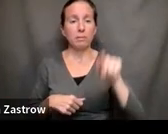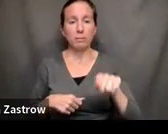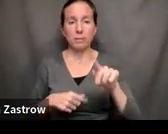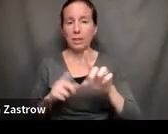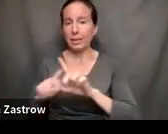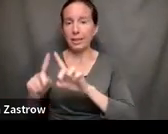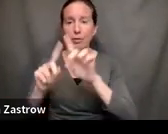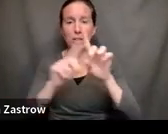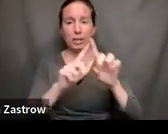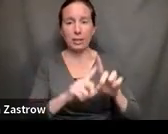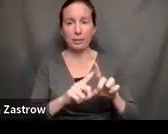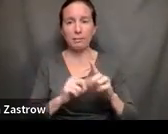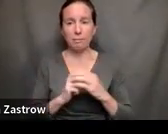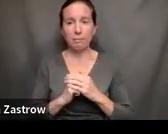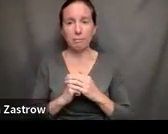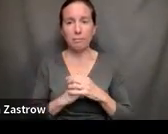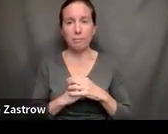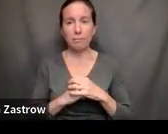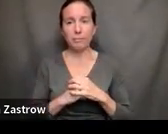different definitions.